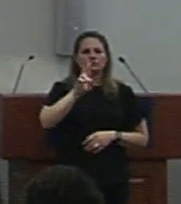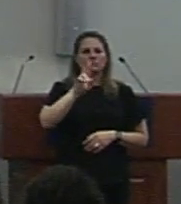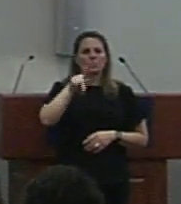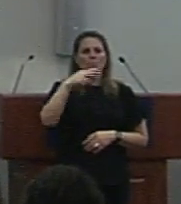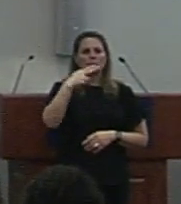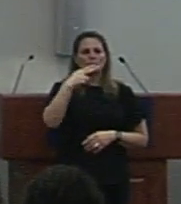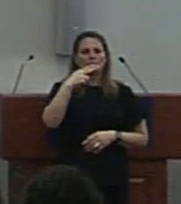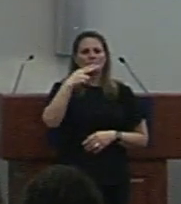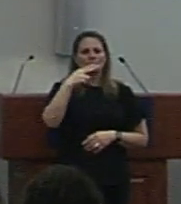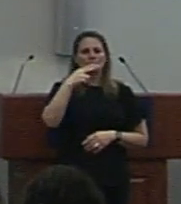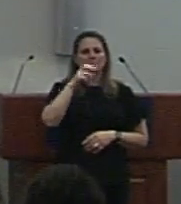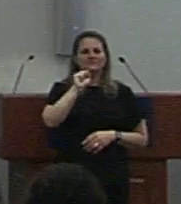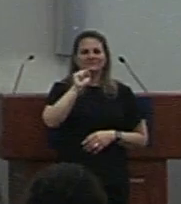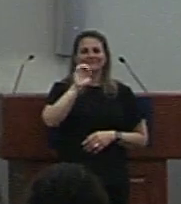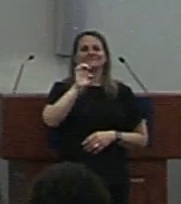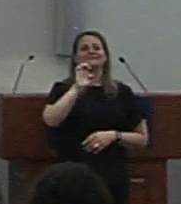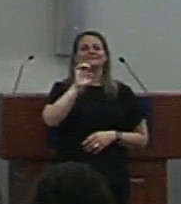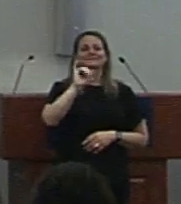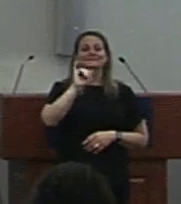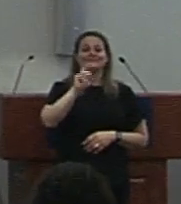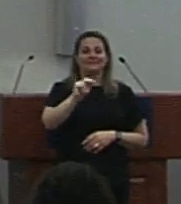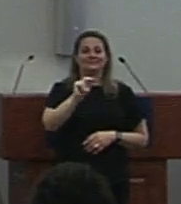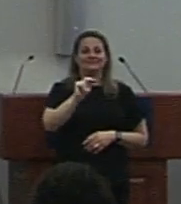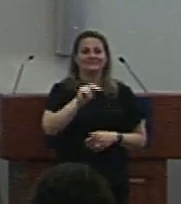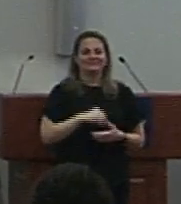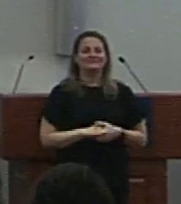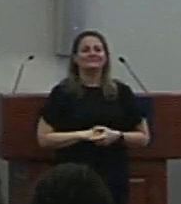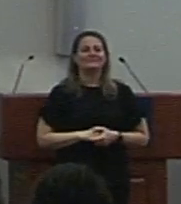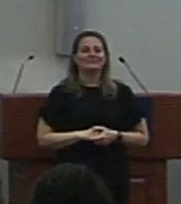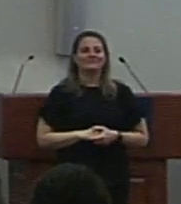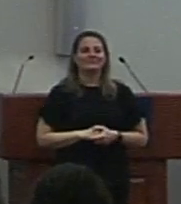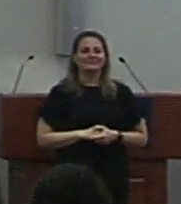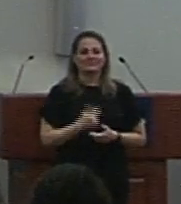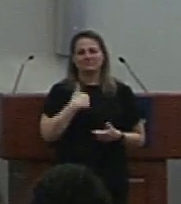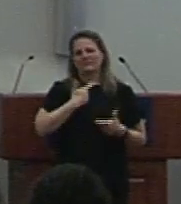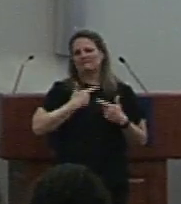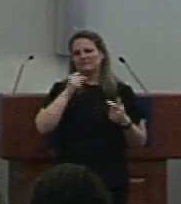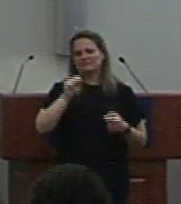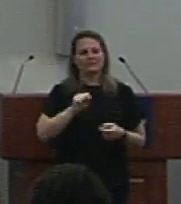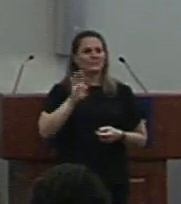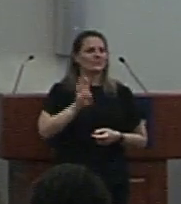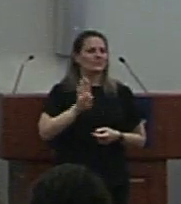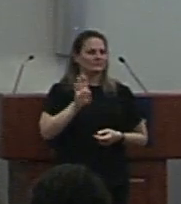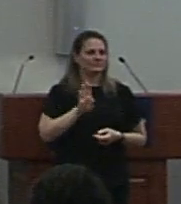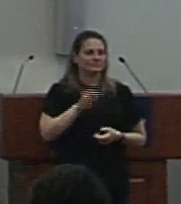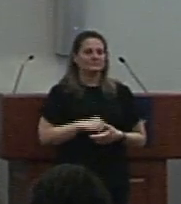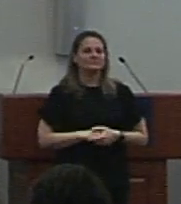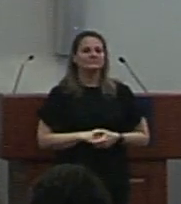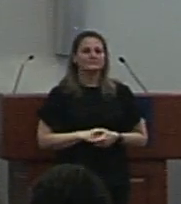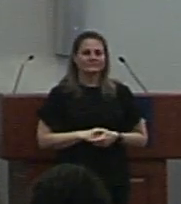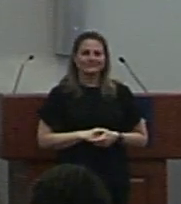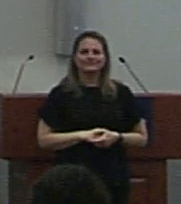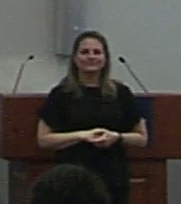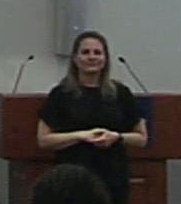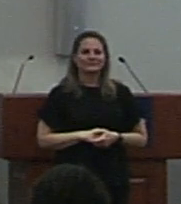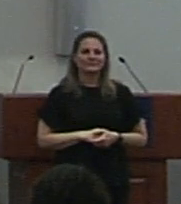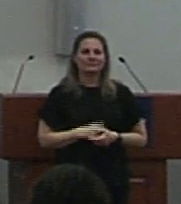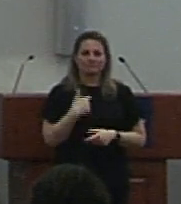And I work at Mass General. I represent and advocate for patients